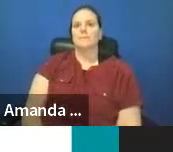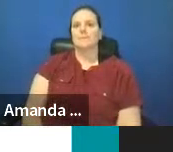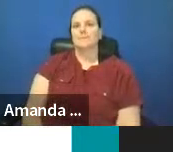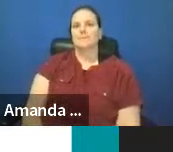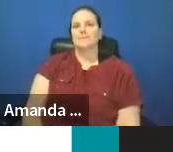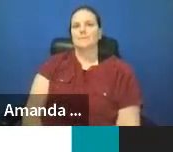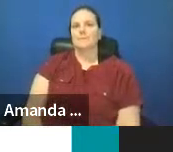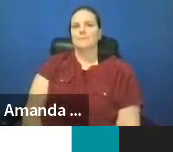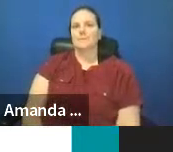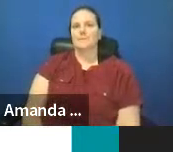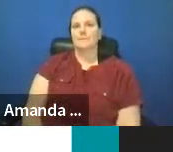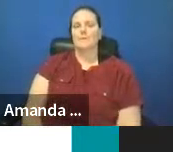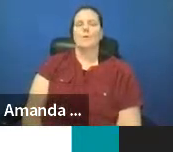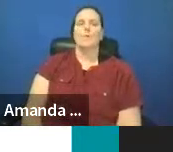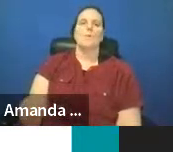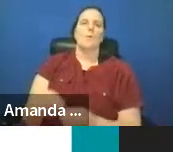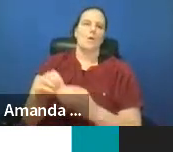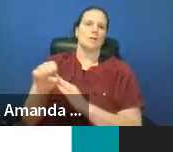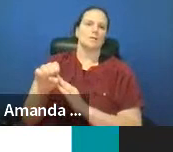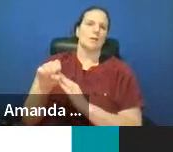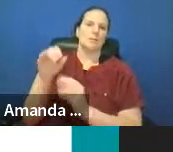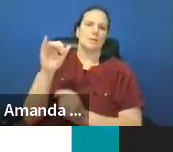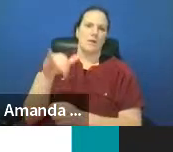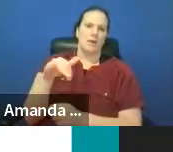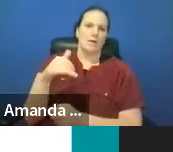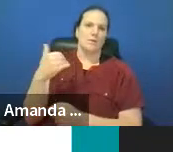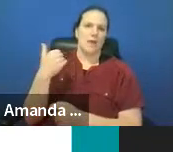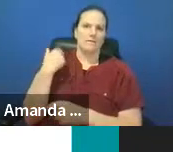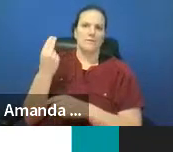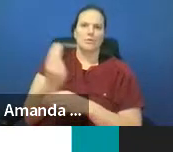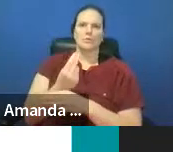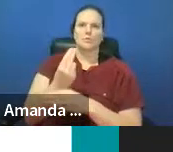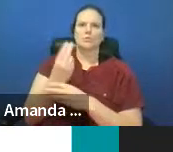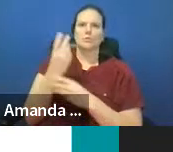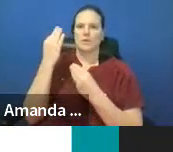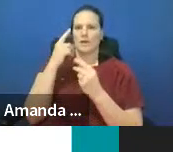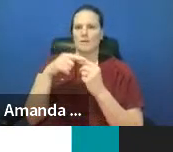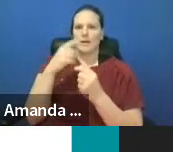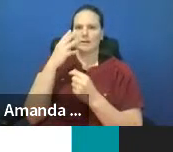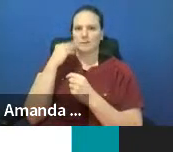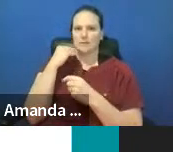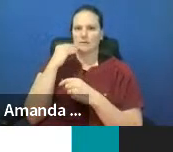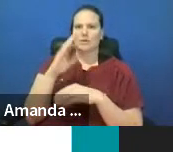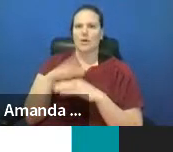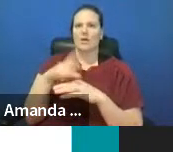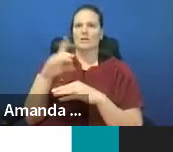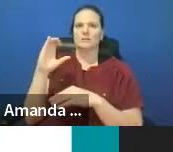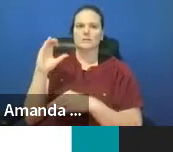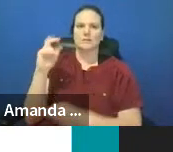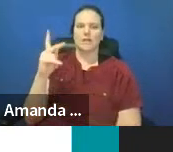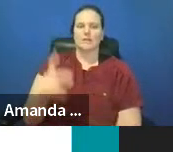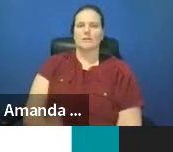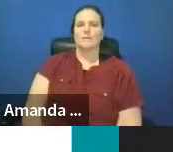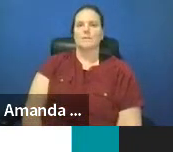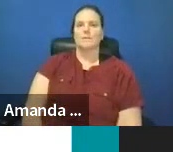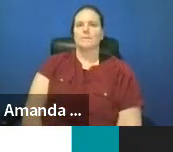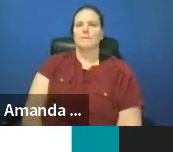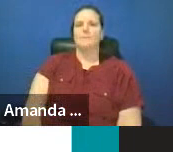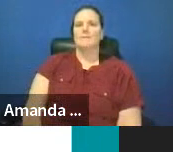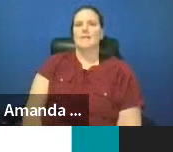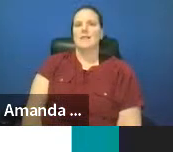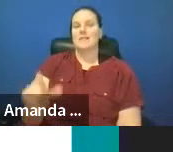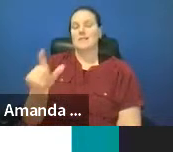And then some more examples that we can use to think about experience on deck. From the one on the left, which